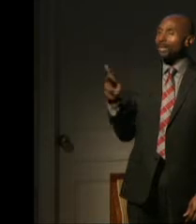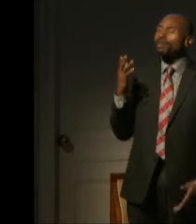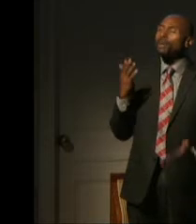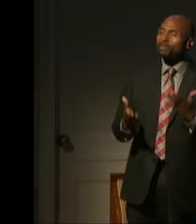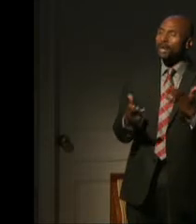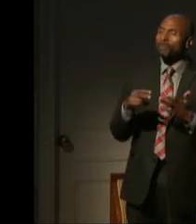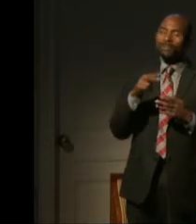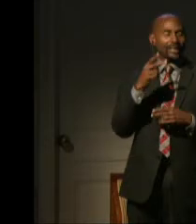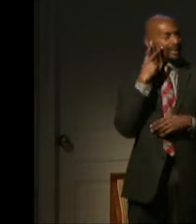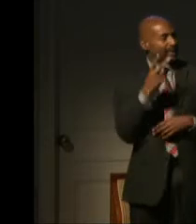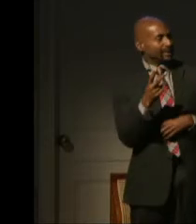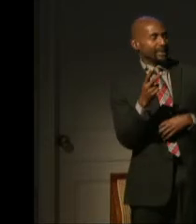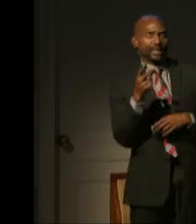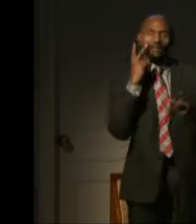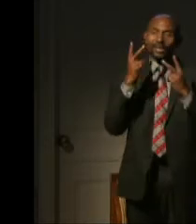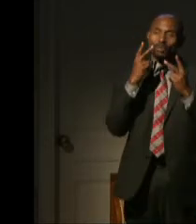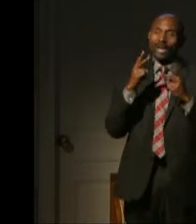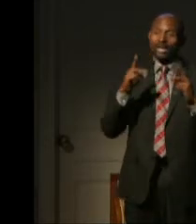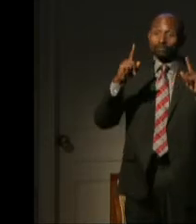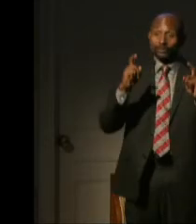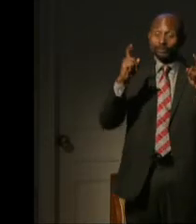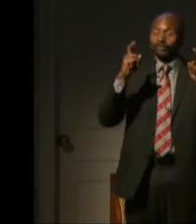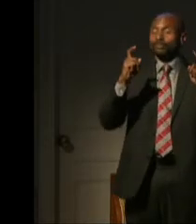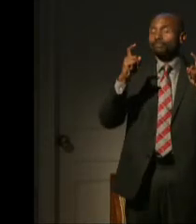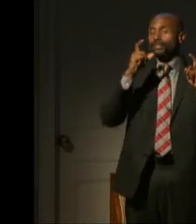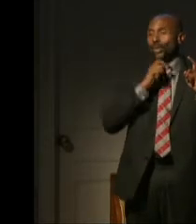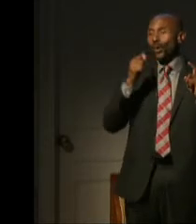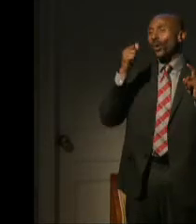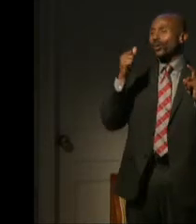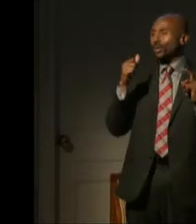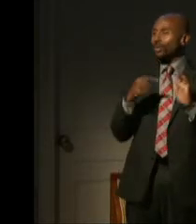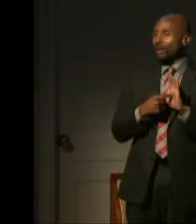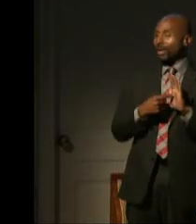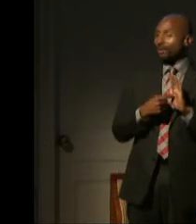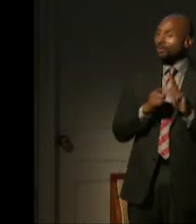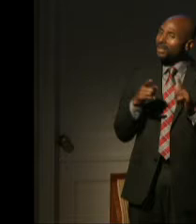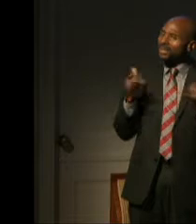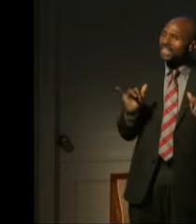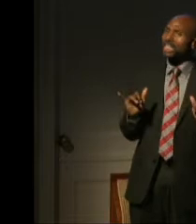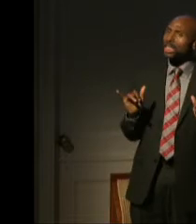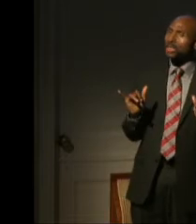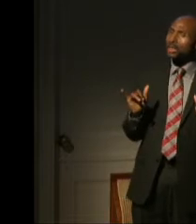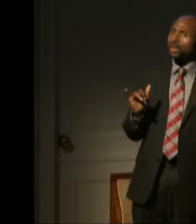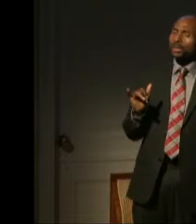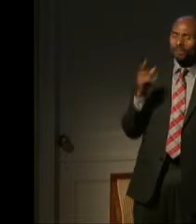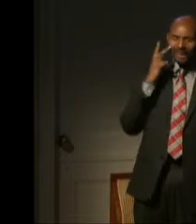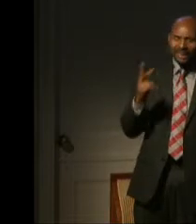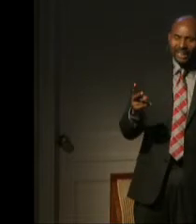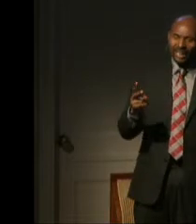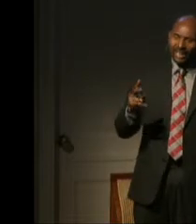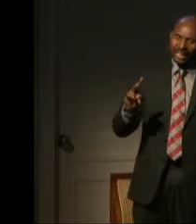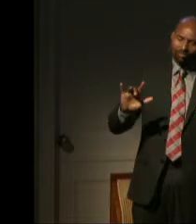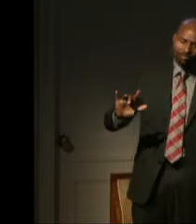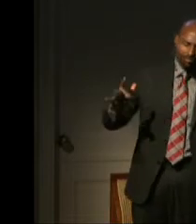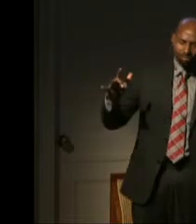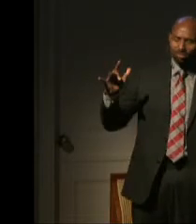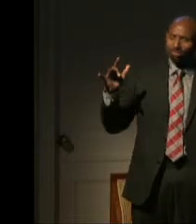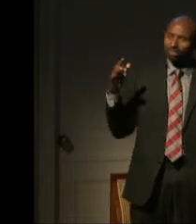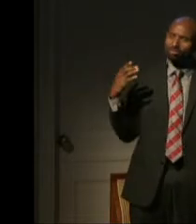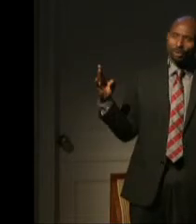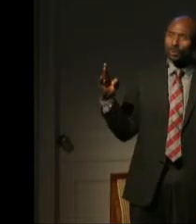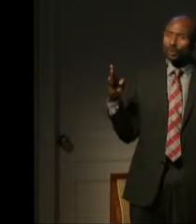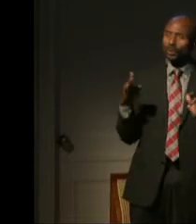a very generous model. We see here especially the vibrant blue butterflies. This is